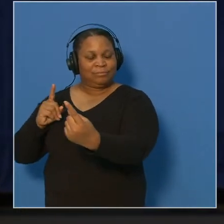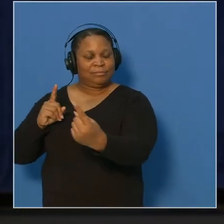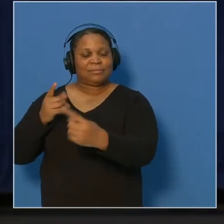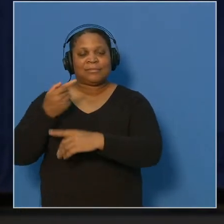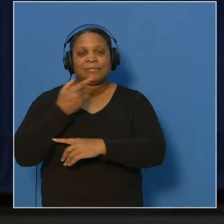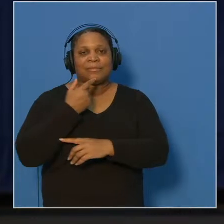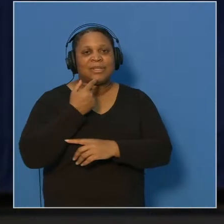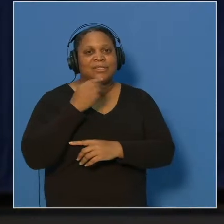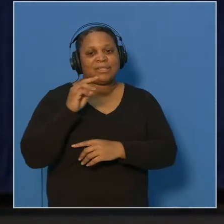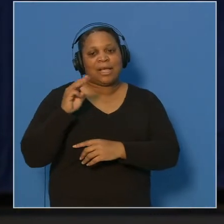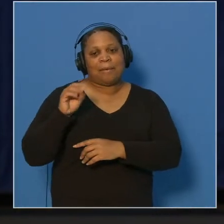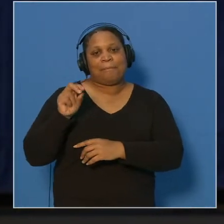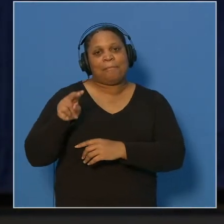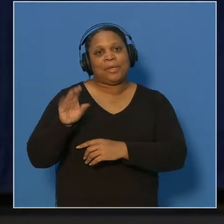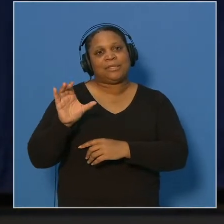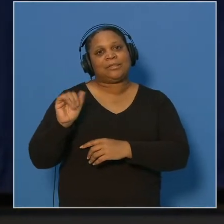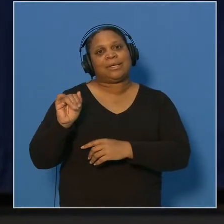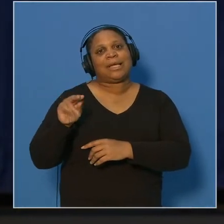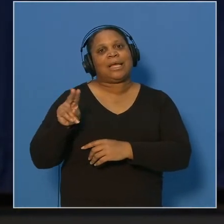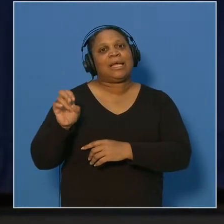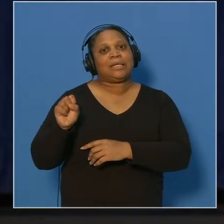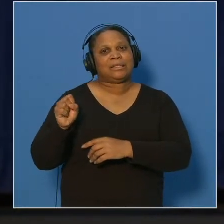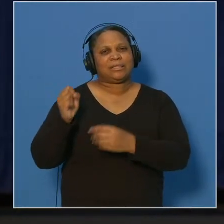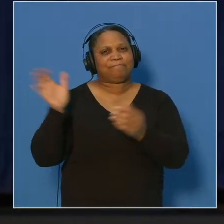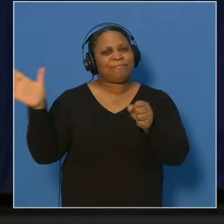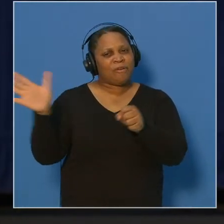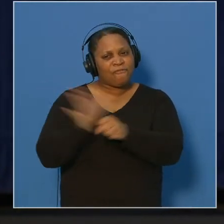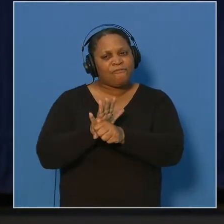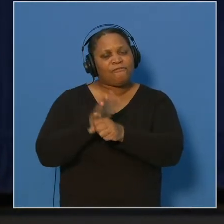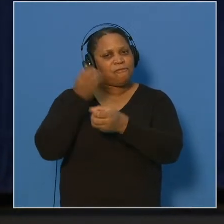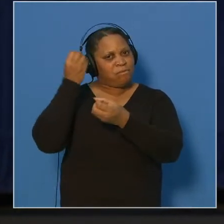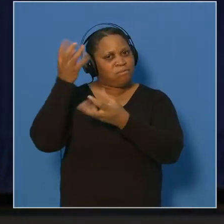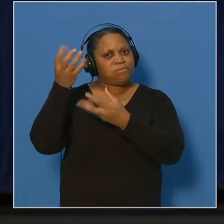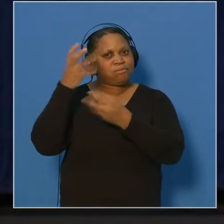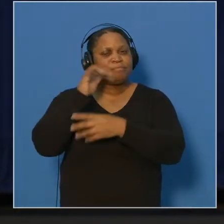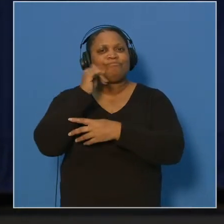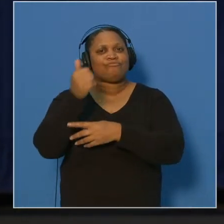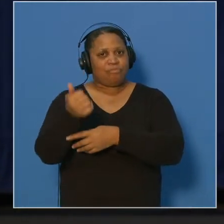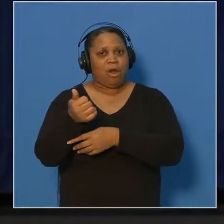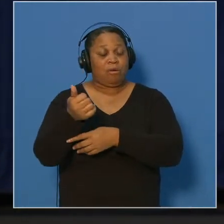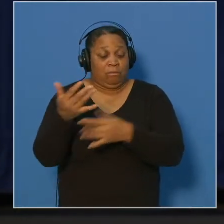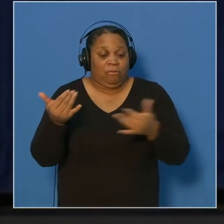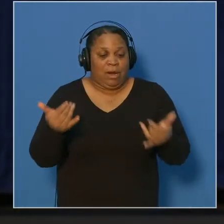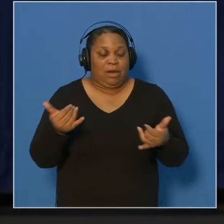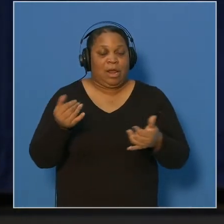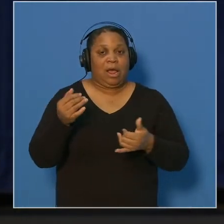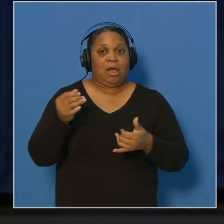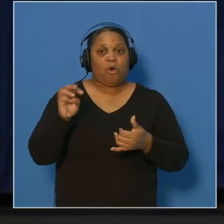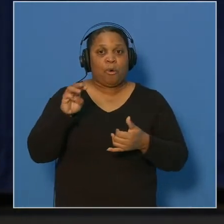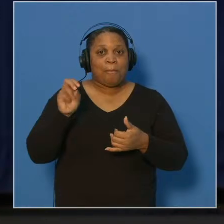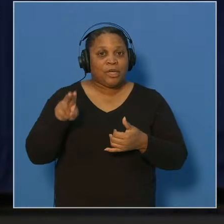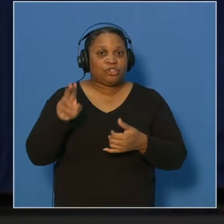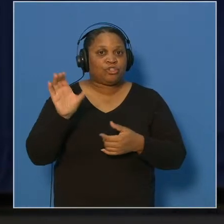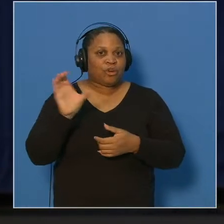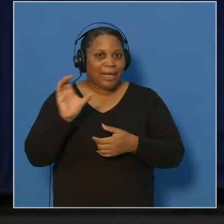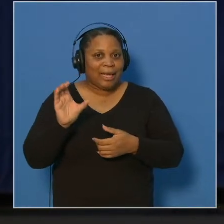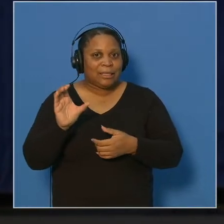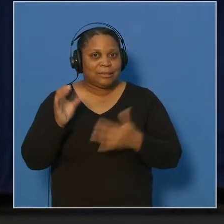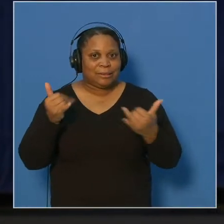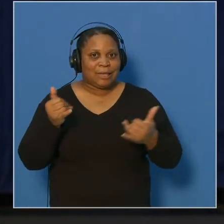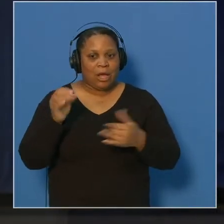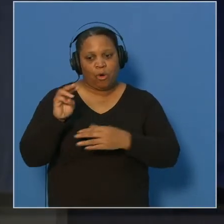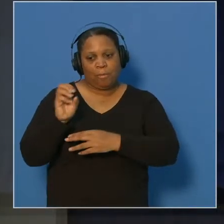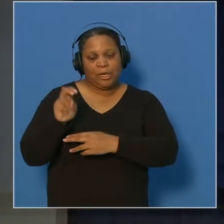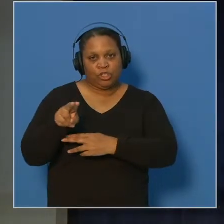said, Minister Keynes will be giving a full update tomorrow on those particular guidelines, but right now Minister Keynes will give an update on the